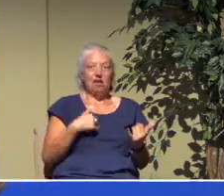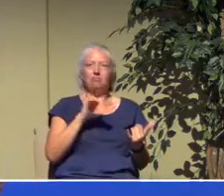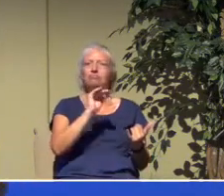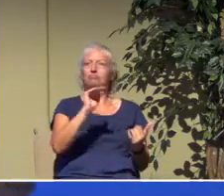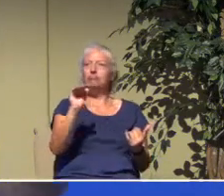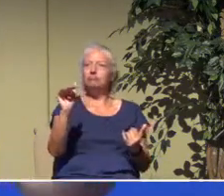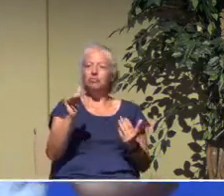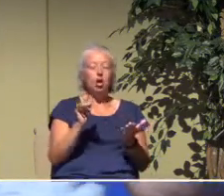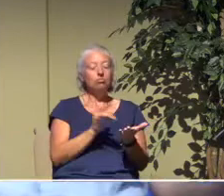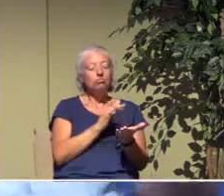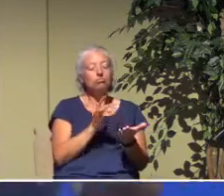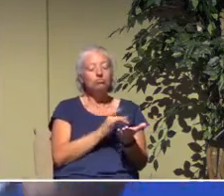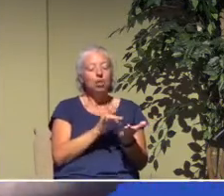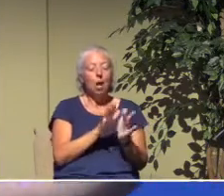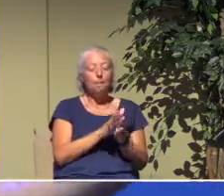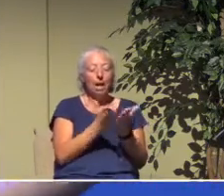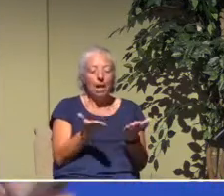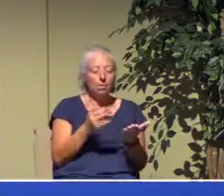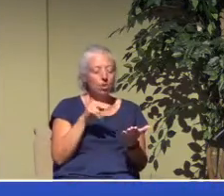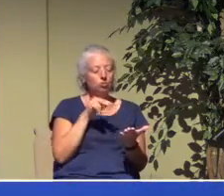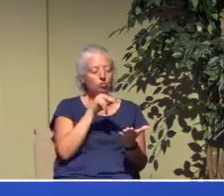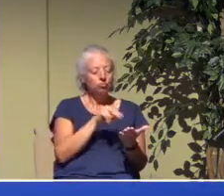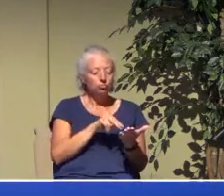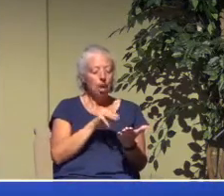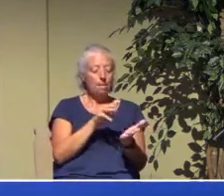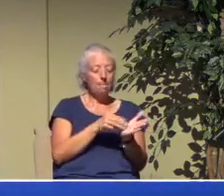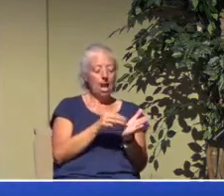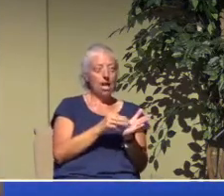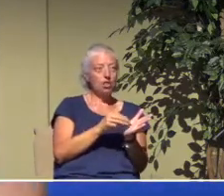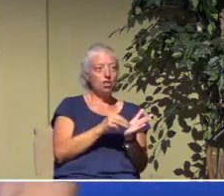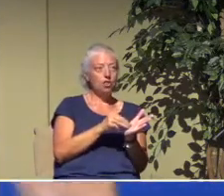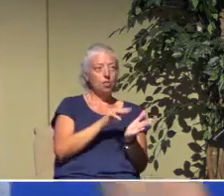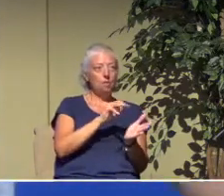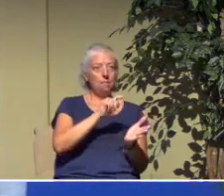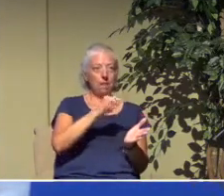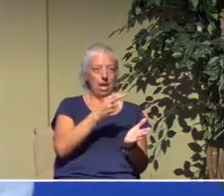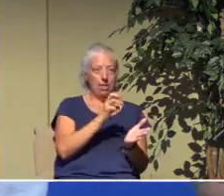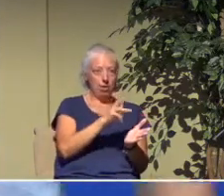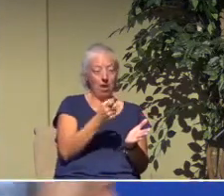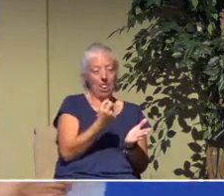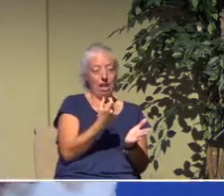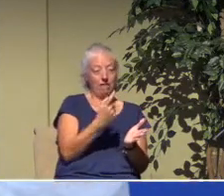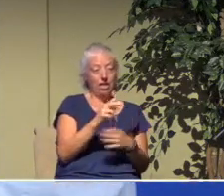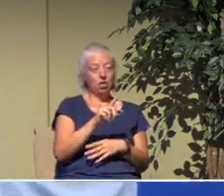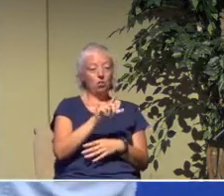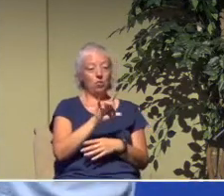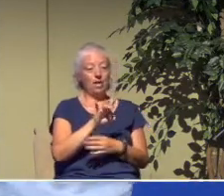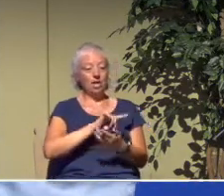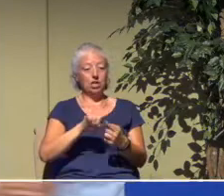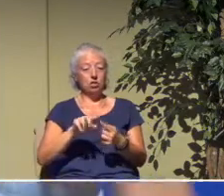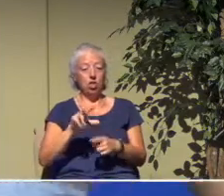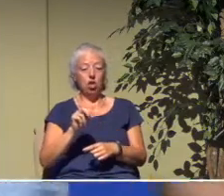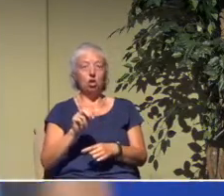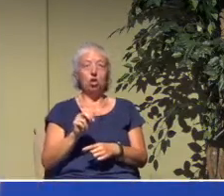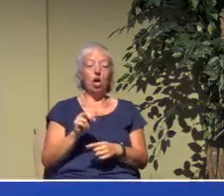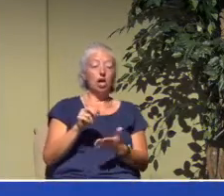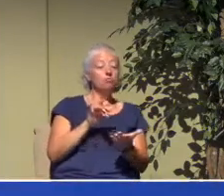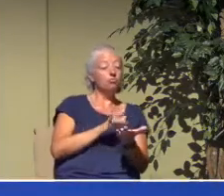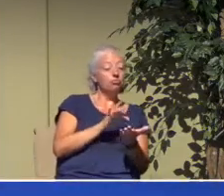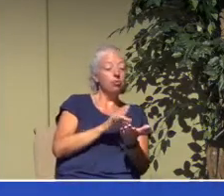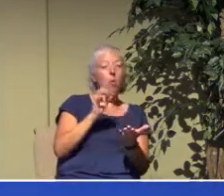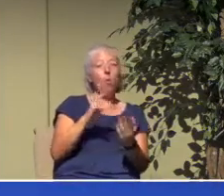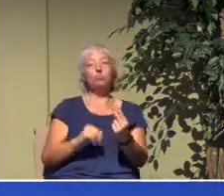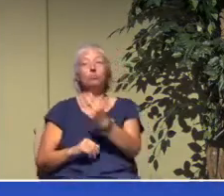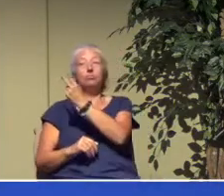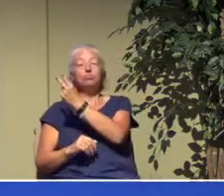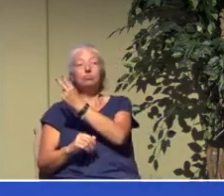to a particular place, in this case, Matthew 11, 28 through 30, or I'd say, follow it on the screen. But today,